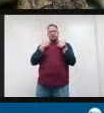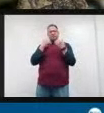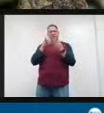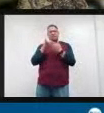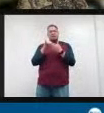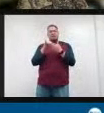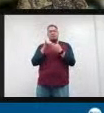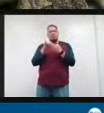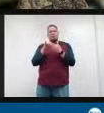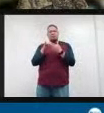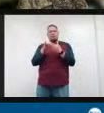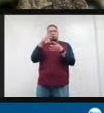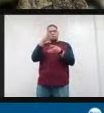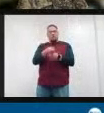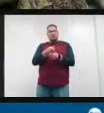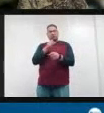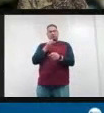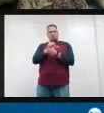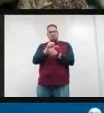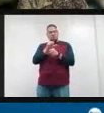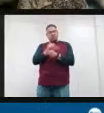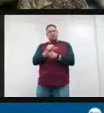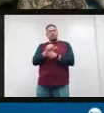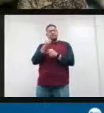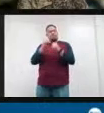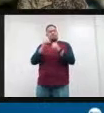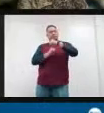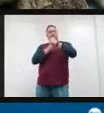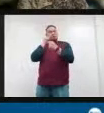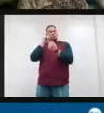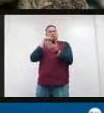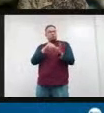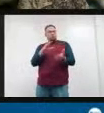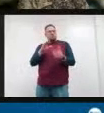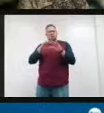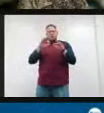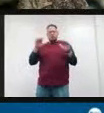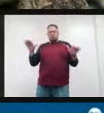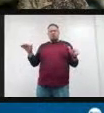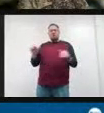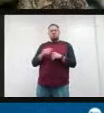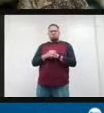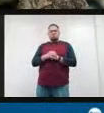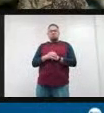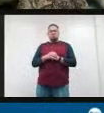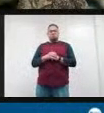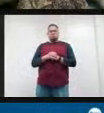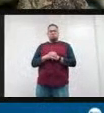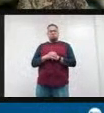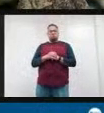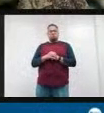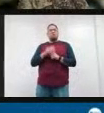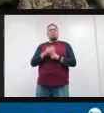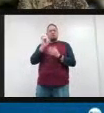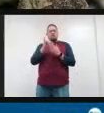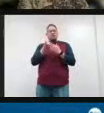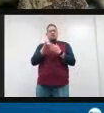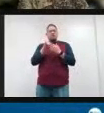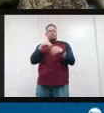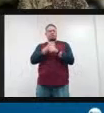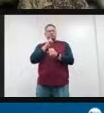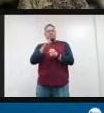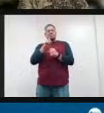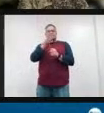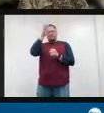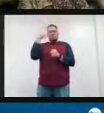trusting duty to fully advocate for the students and children. With that comes making sure we understand